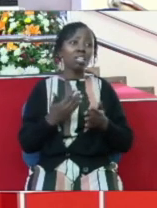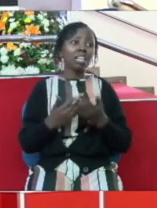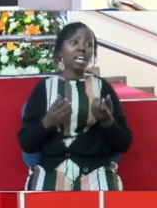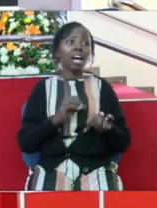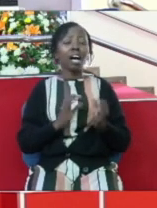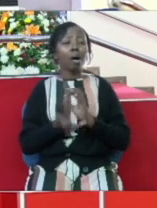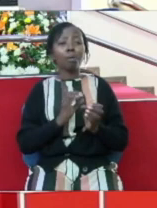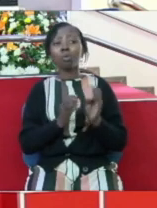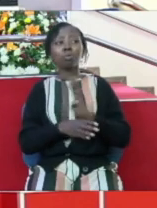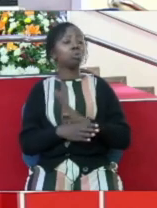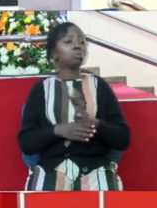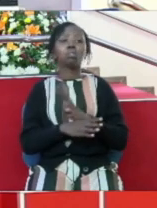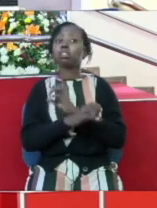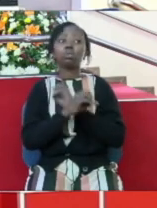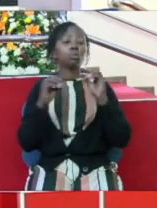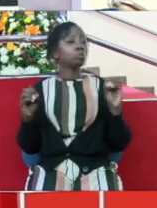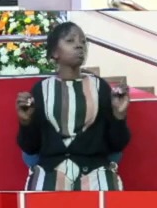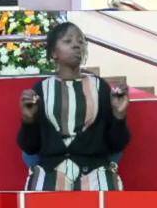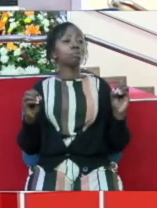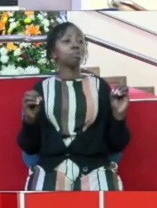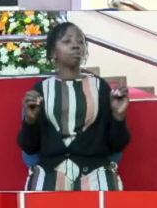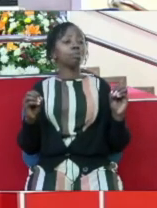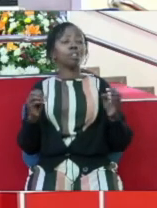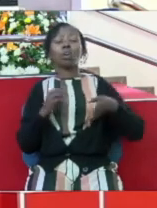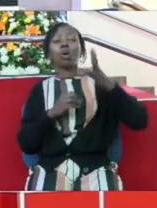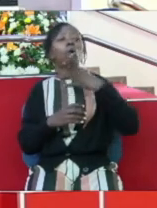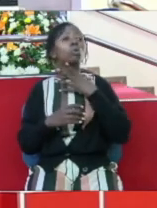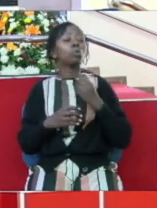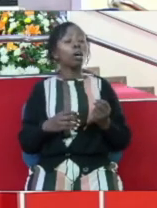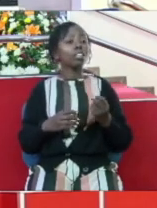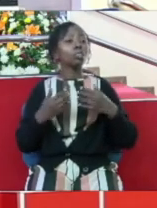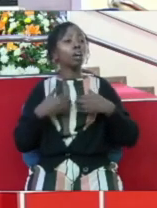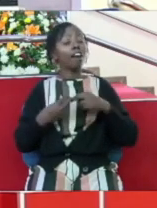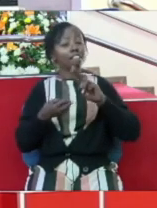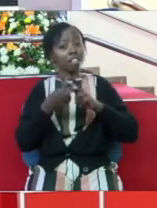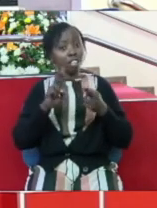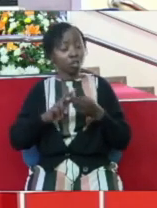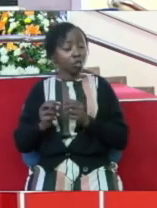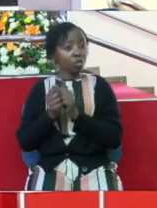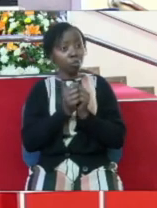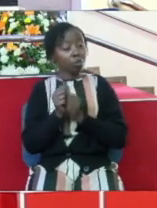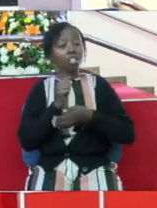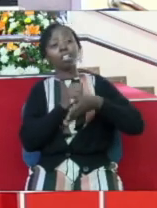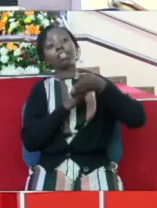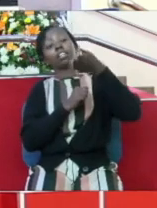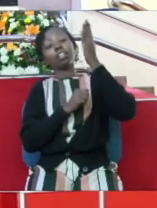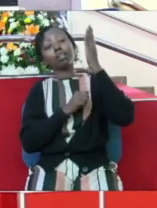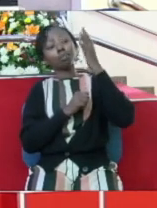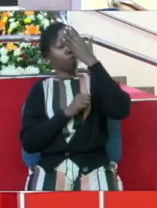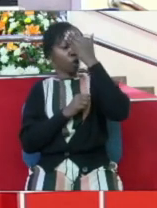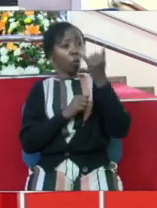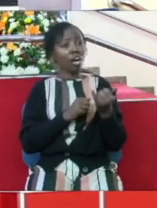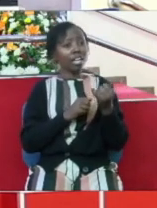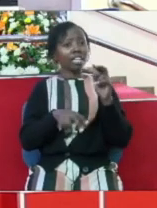busy. Mungu hashughulishi sana na wewe kuwa na shughuli mingi. He wants you to be intimate with him. Anataka uwe na ushirika wa karibu naye. Because it's at the